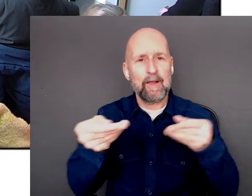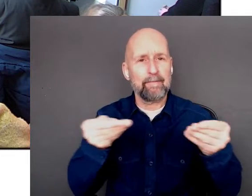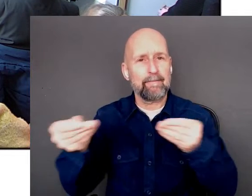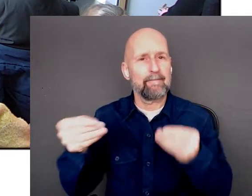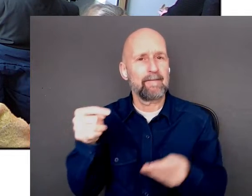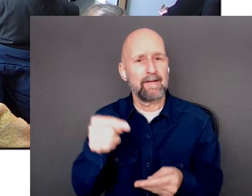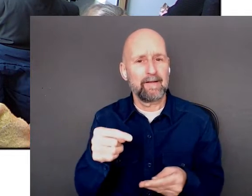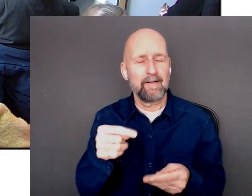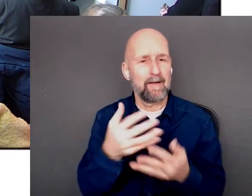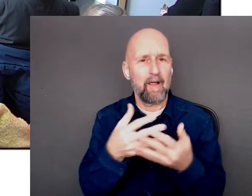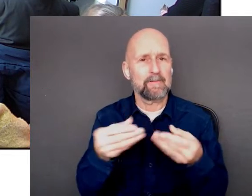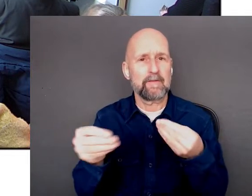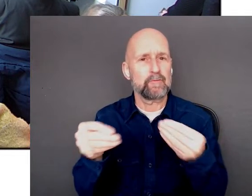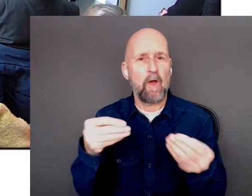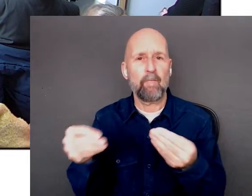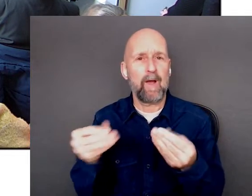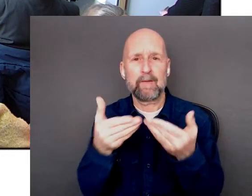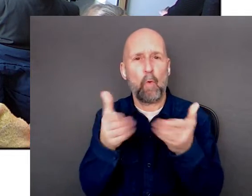software.